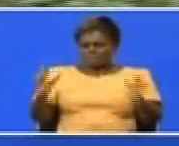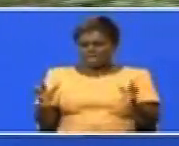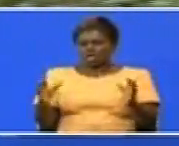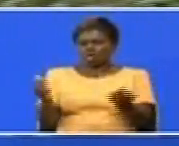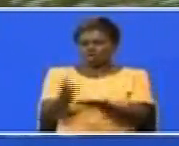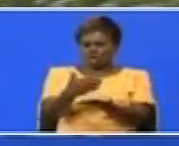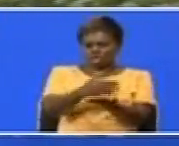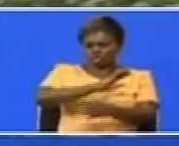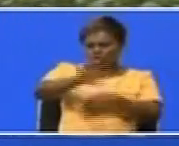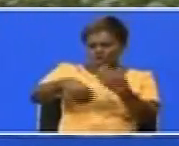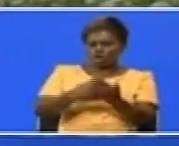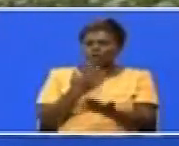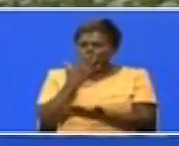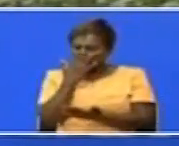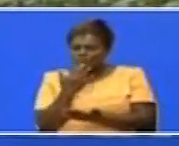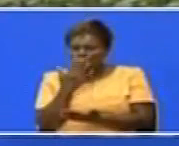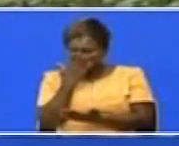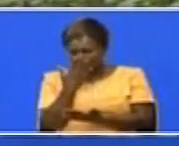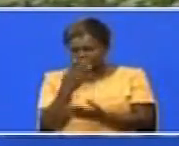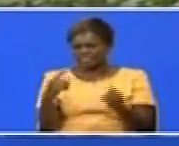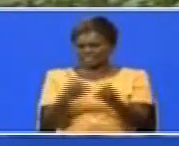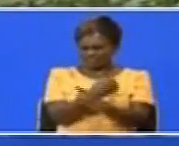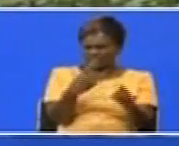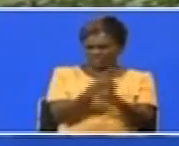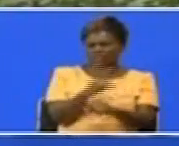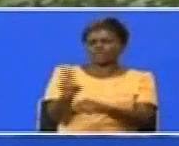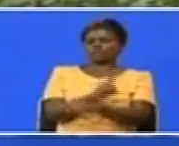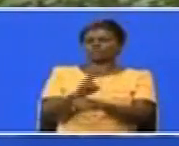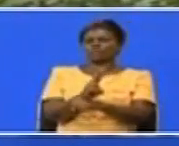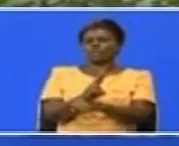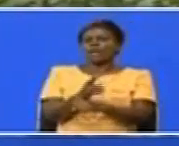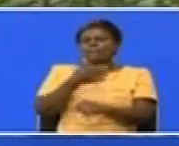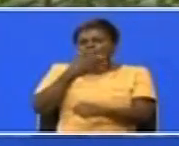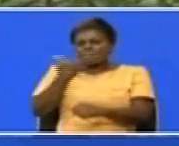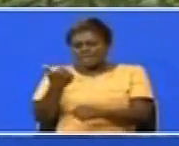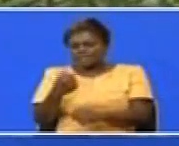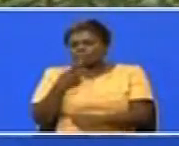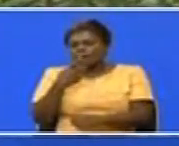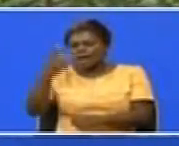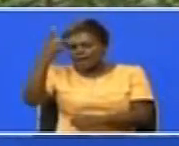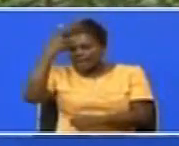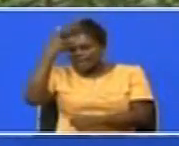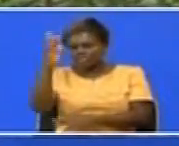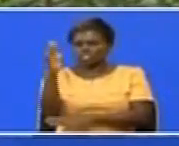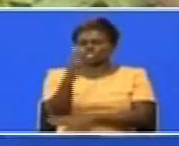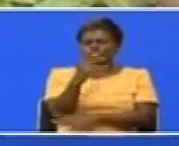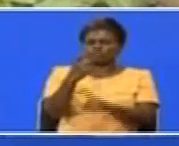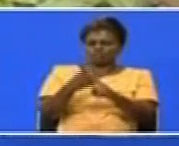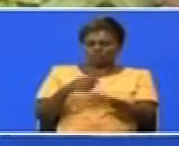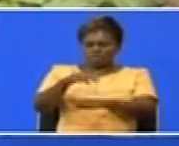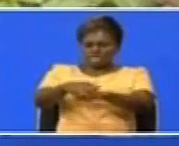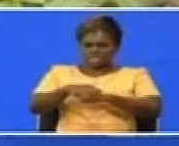old roses, species roses and modern roses are used together with the best parents' plants from the English